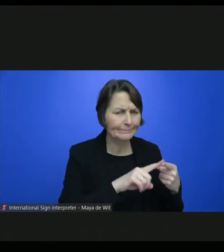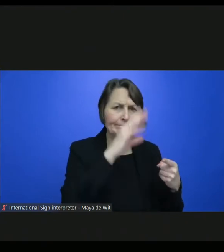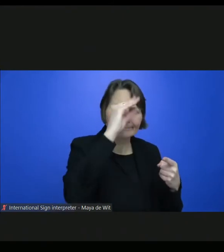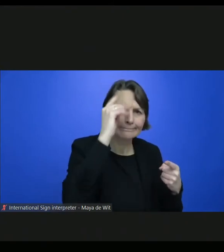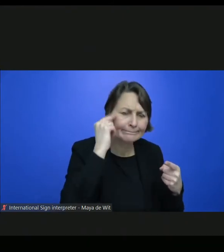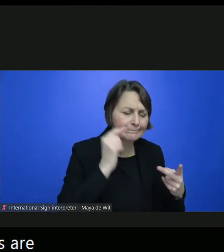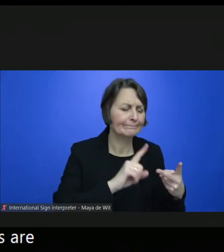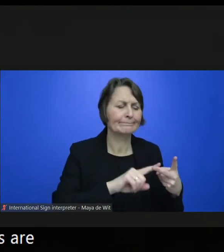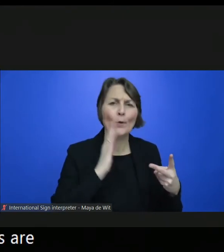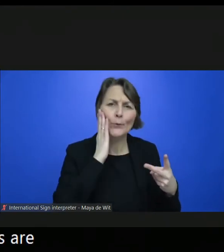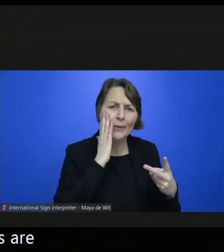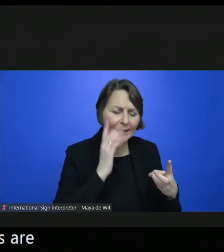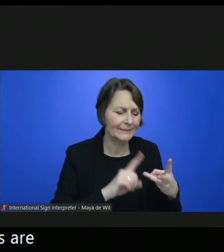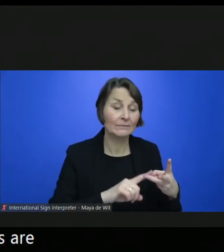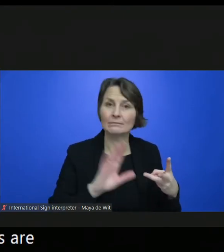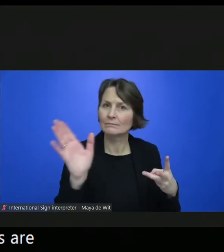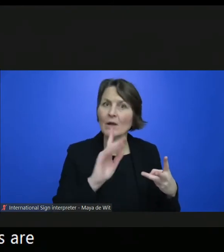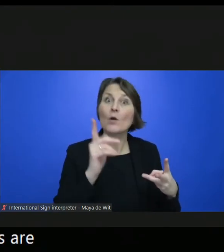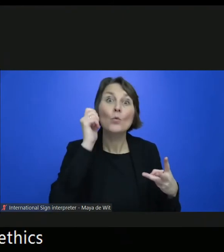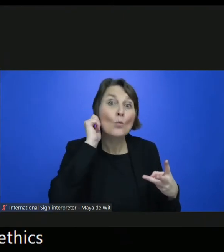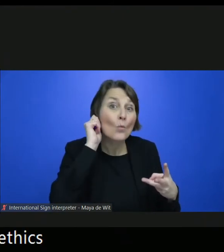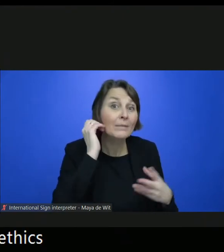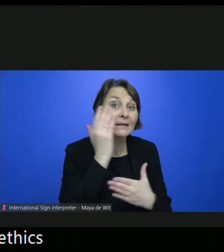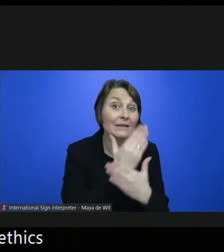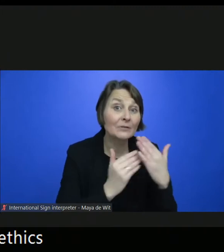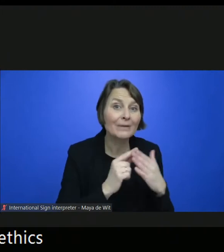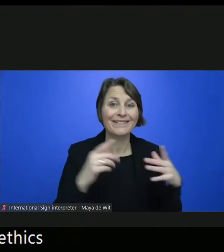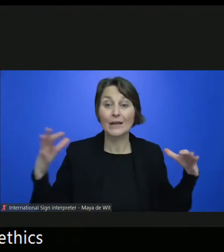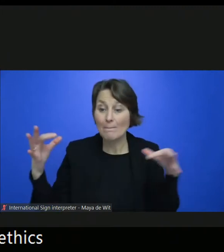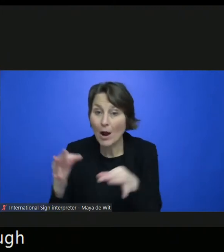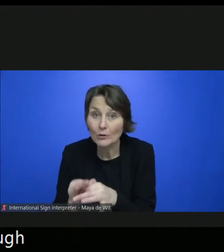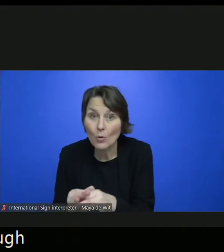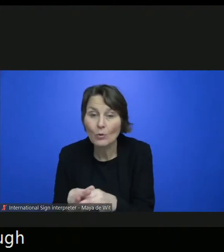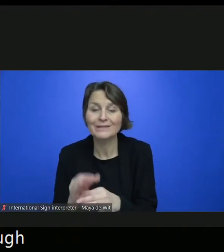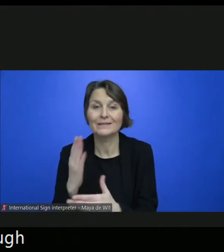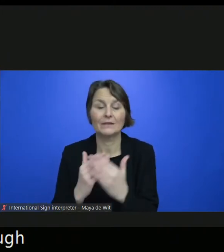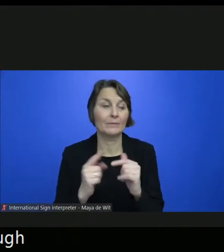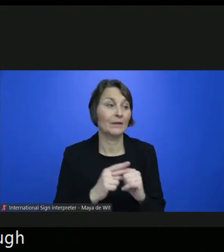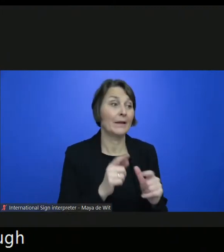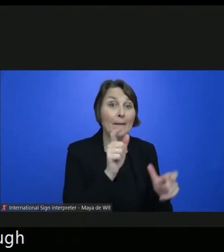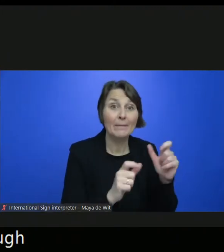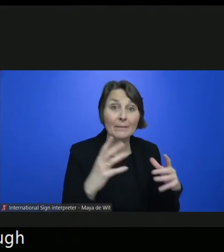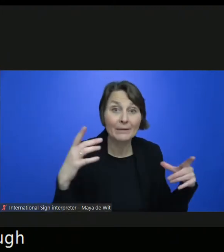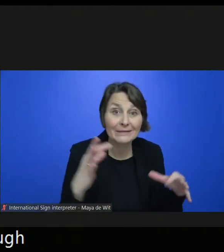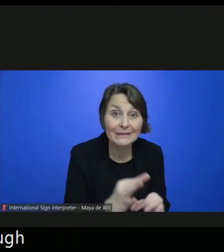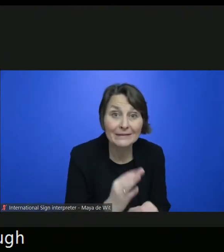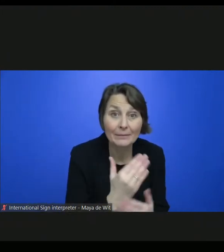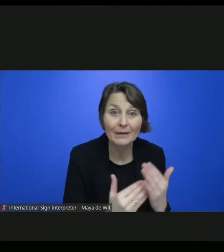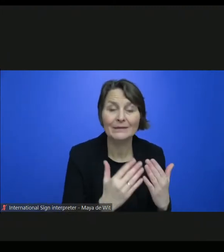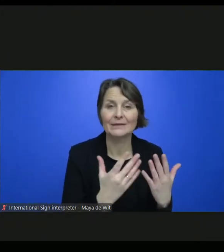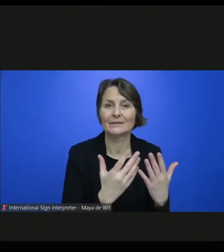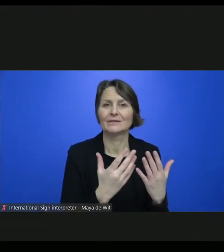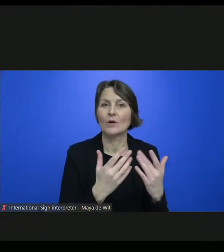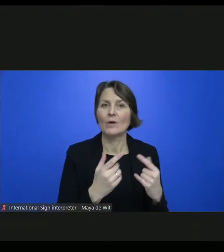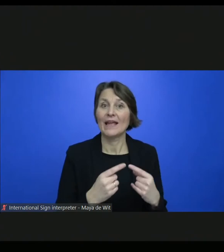with disabilities. You're talking about ethnic minority individuals with disabilities. You're talking about people with disabilities, because if you're not, ethics